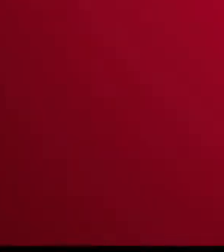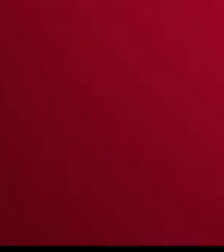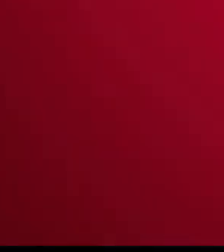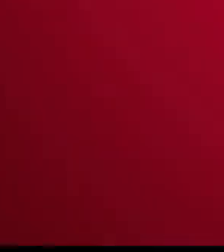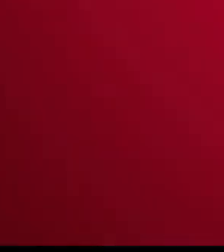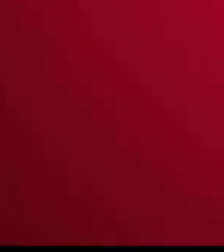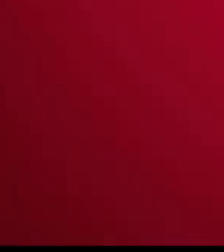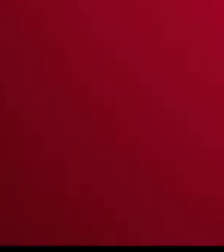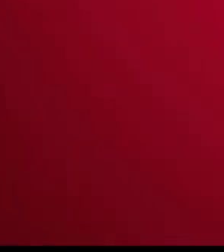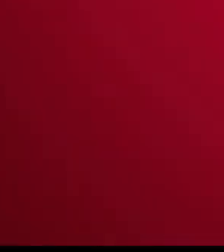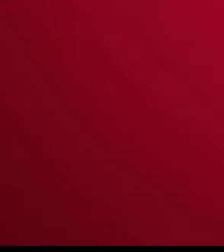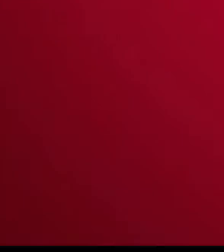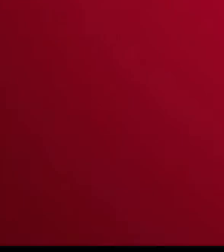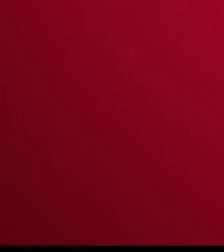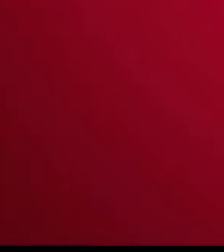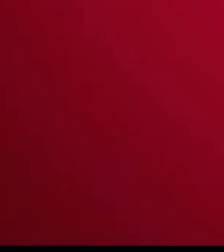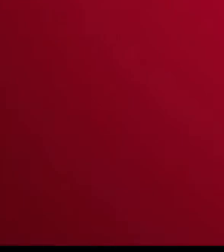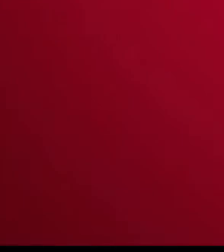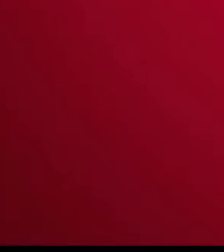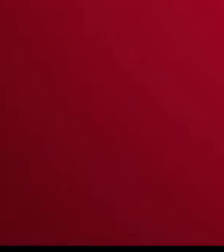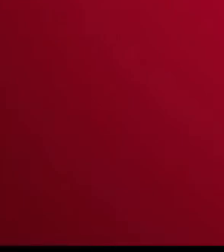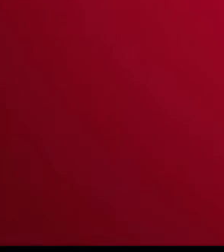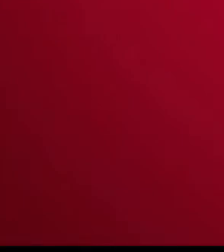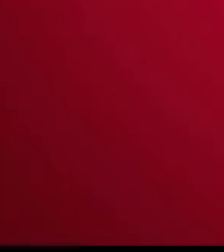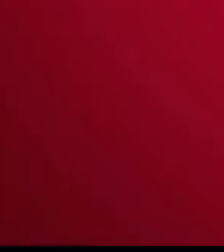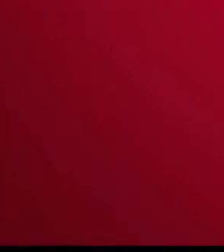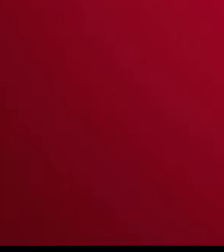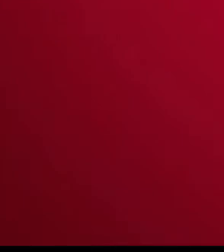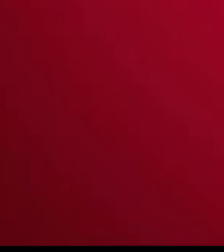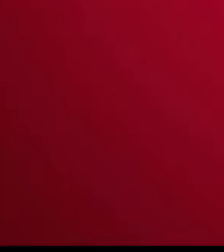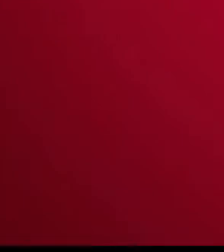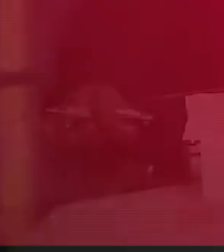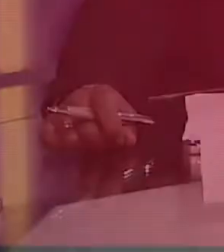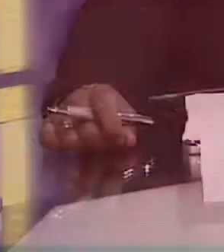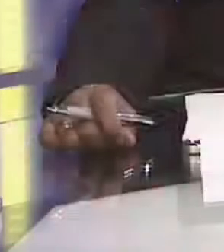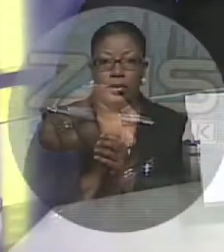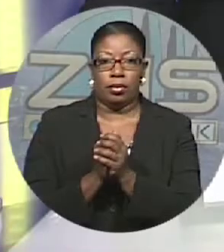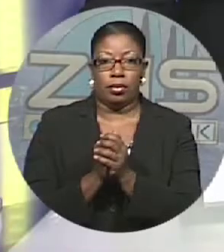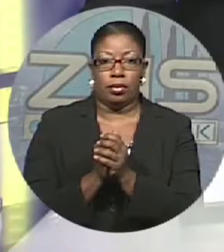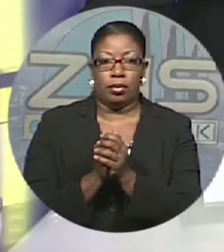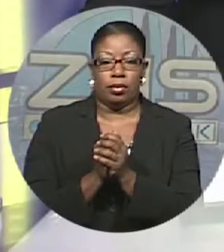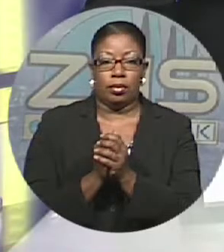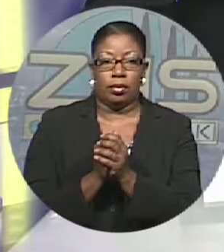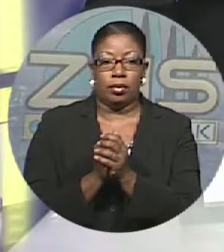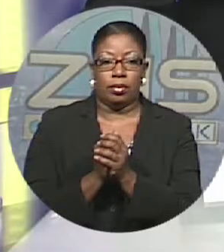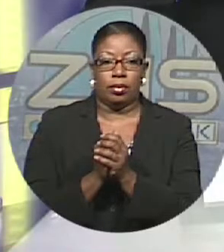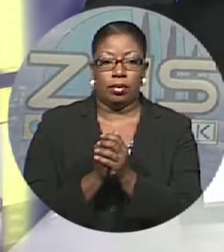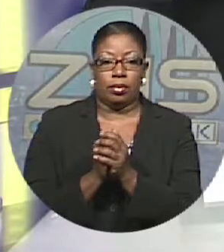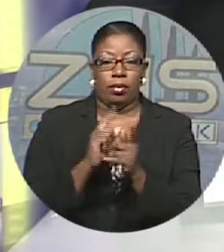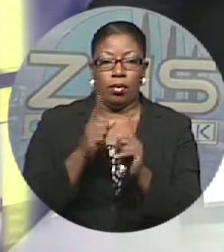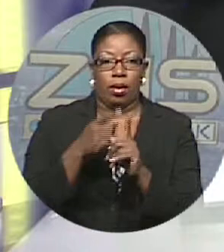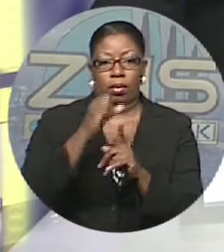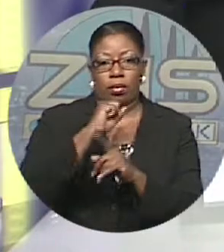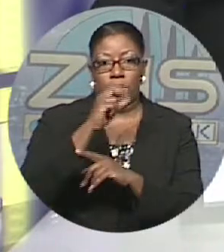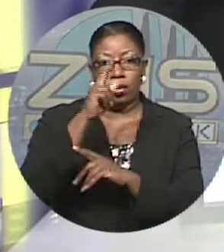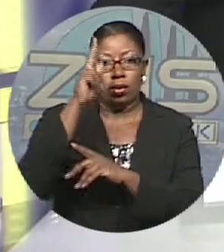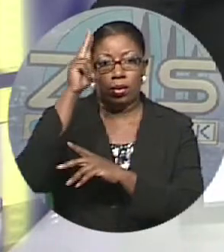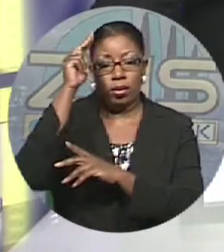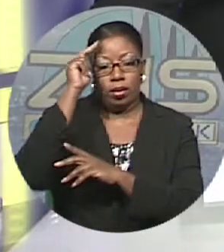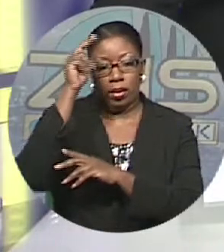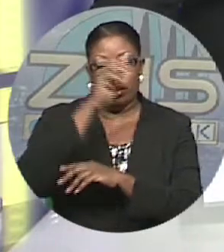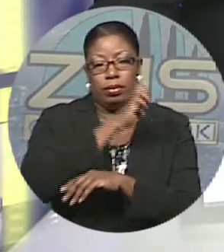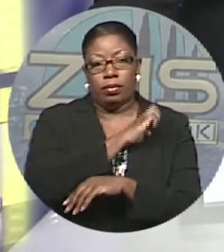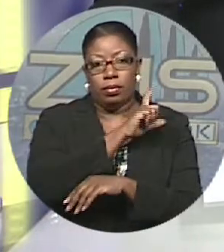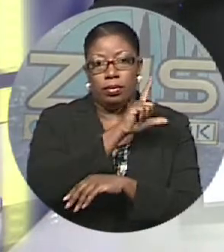portion of the news brought to you by McDonald's. McDonald's, I'm loving it. When Bishop Neil Ellis addressed the